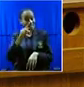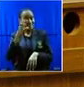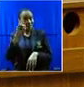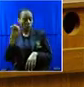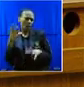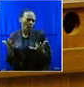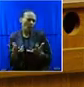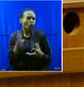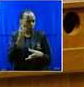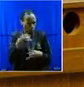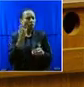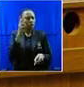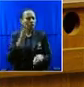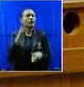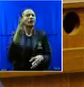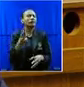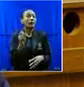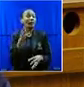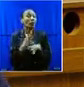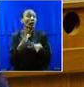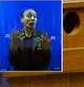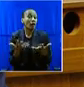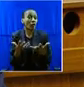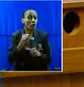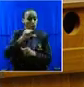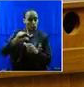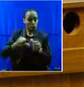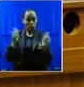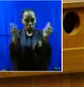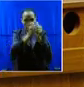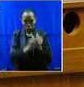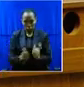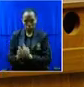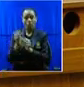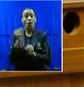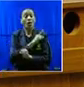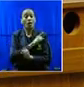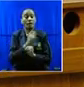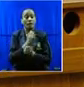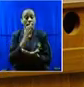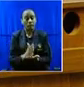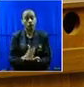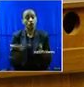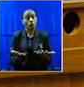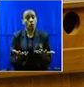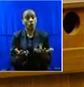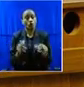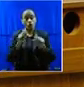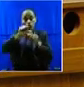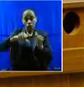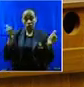finalized, building on the social compact on energy security recently agreed to by social